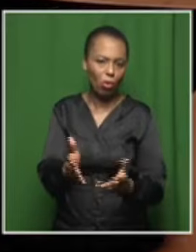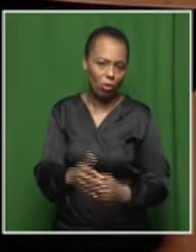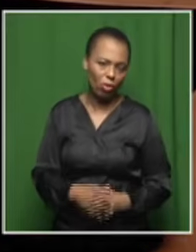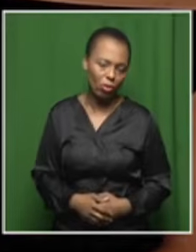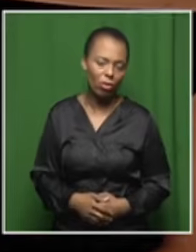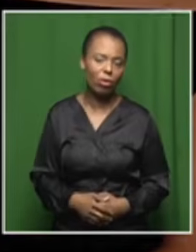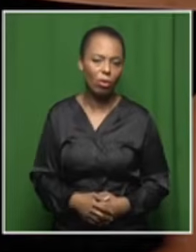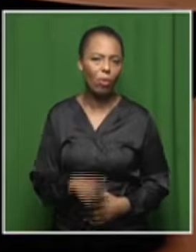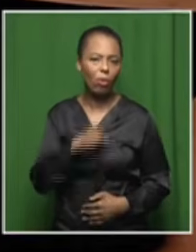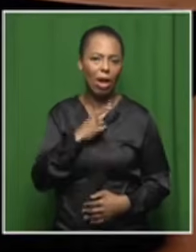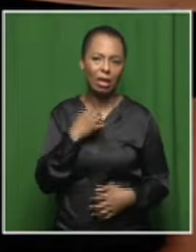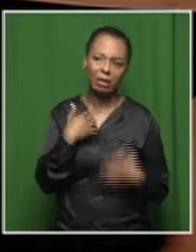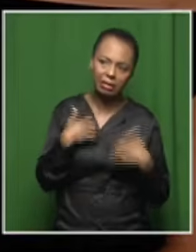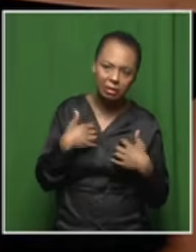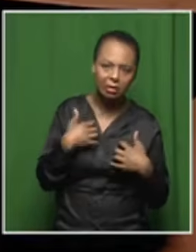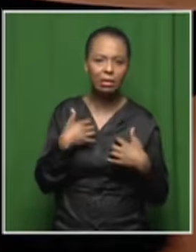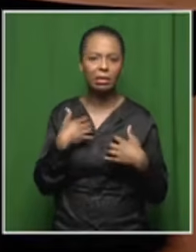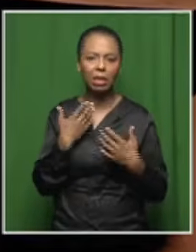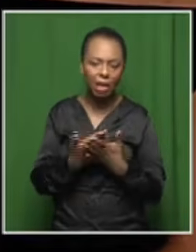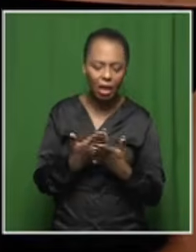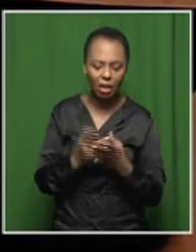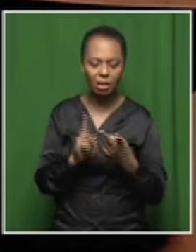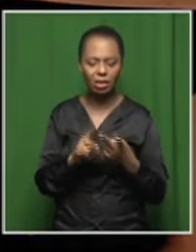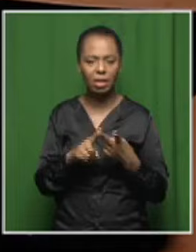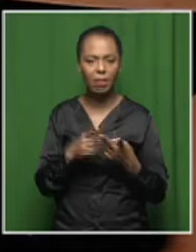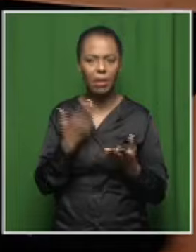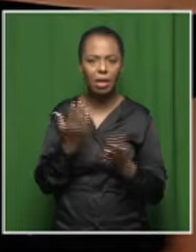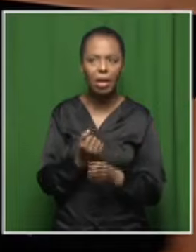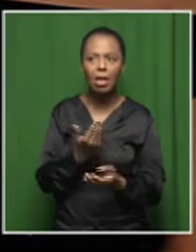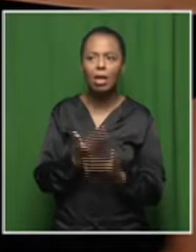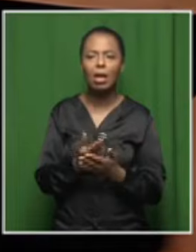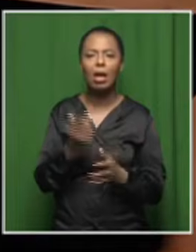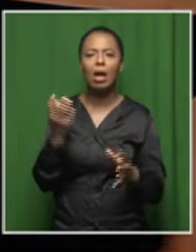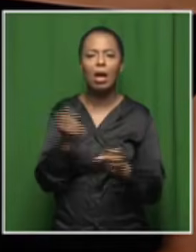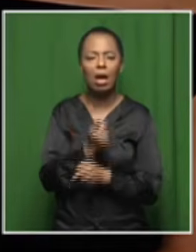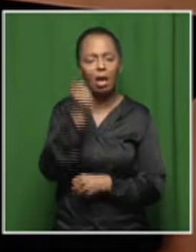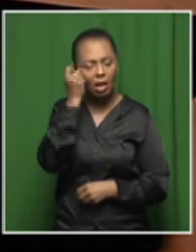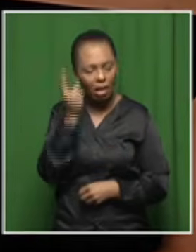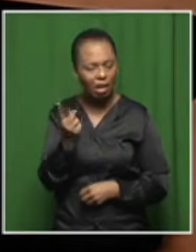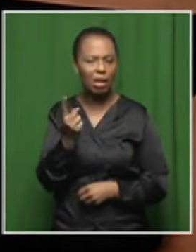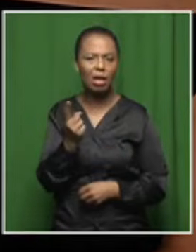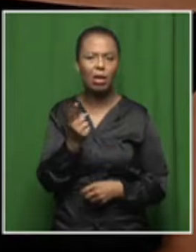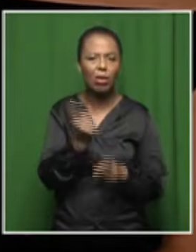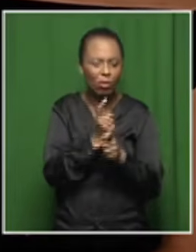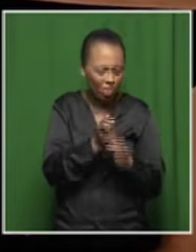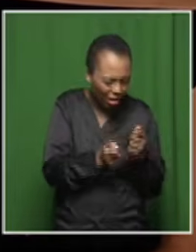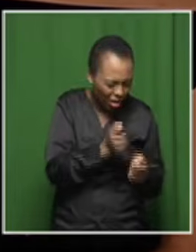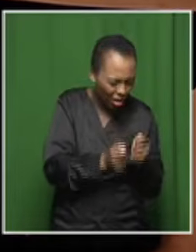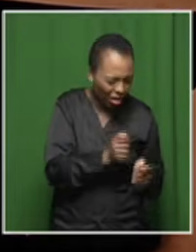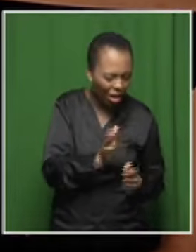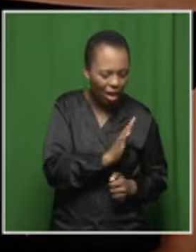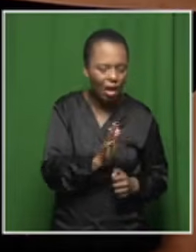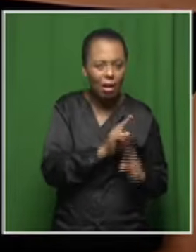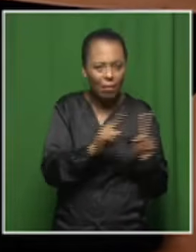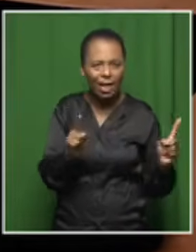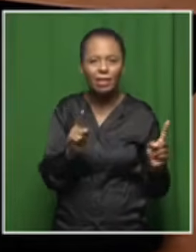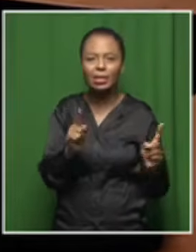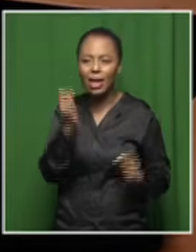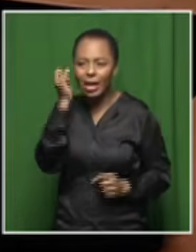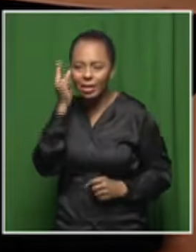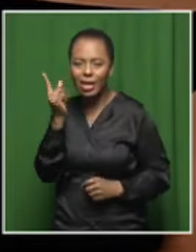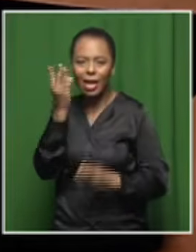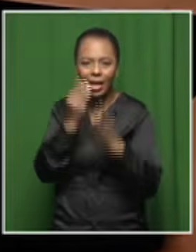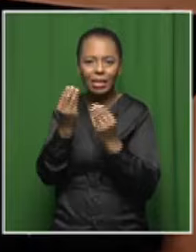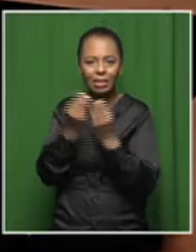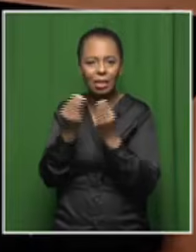to be curious, you get to get out of your mind, you get to not be on your phone, and understand and learn some things, and that's